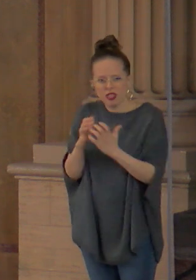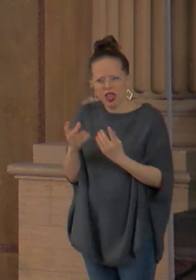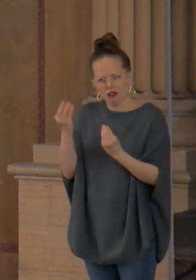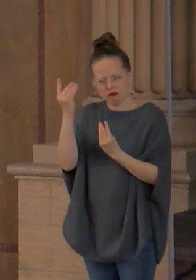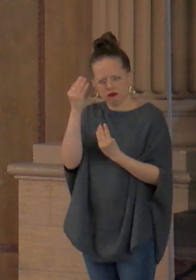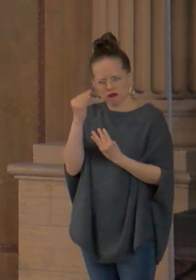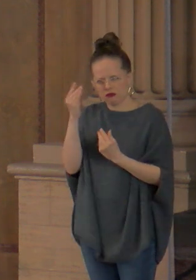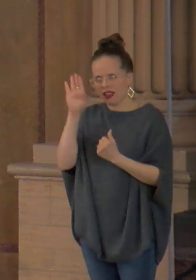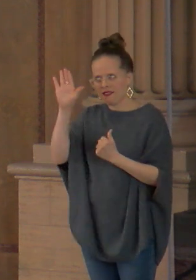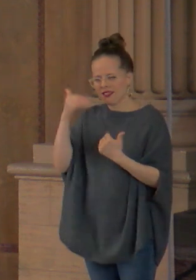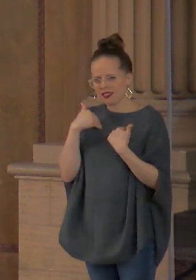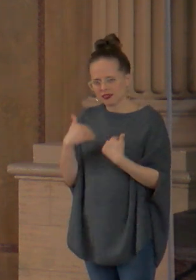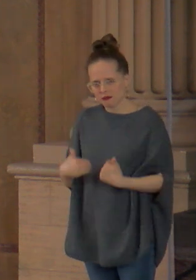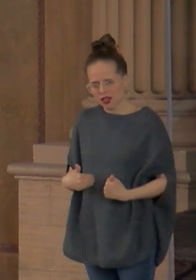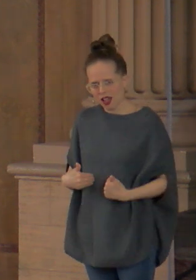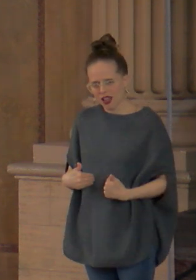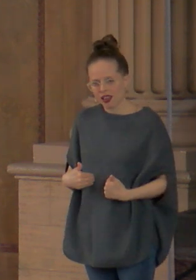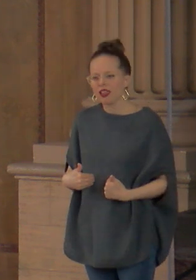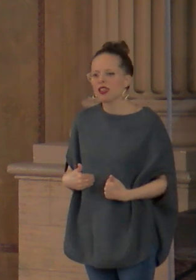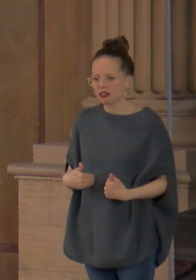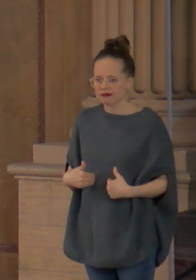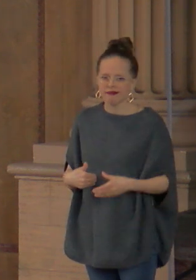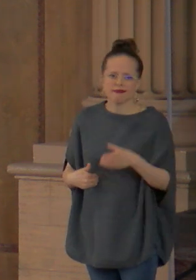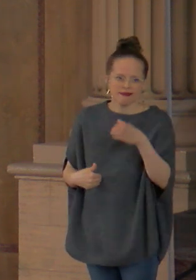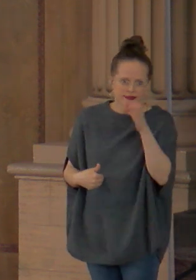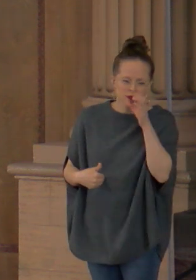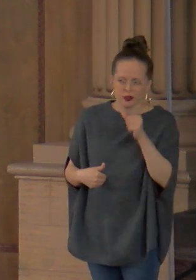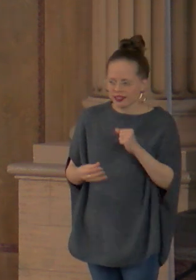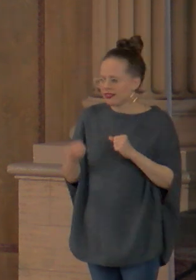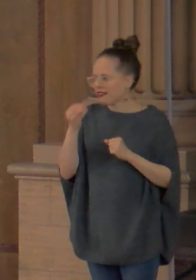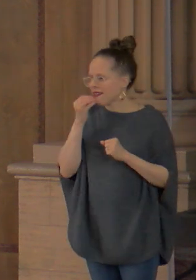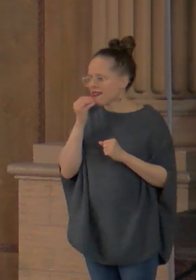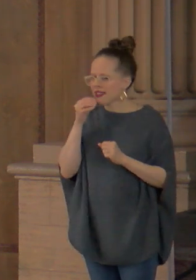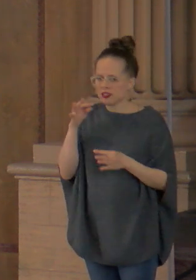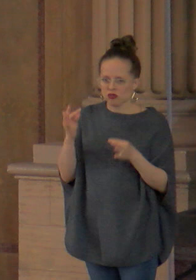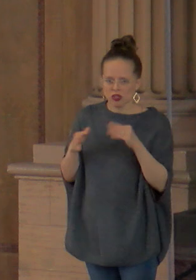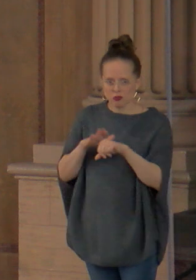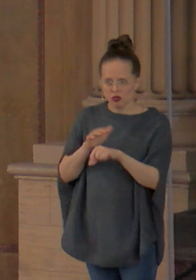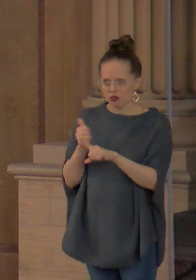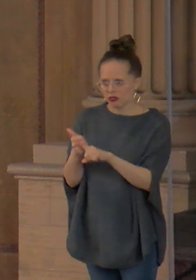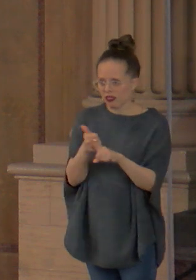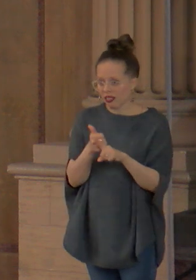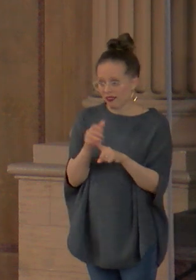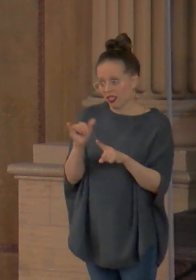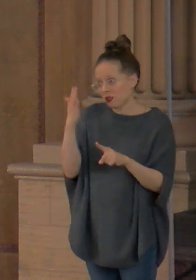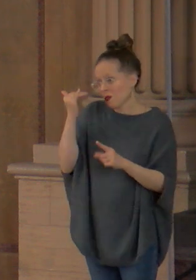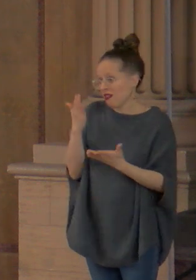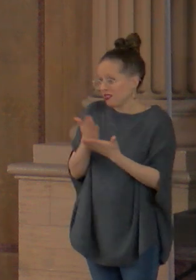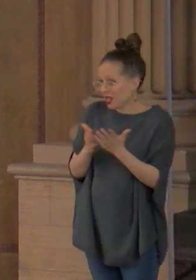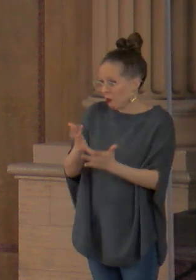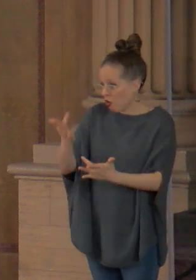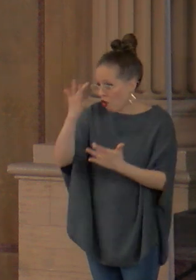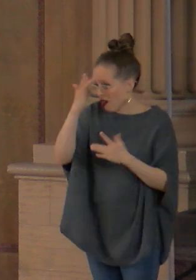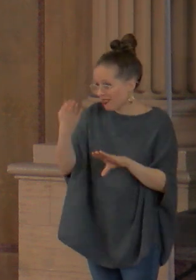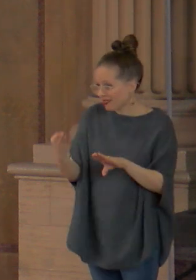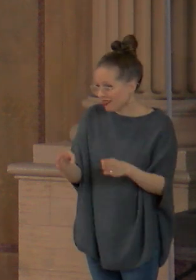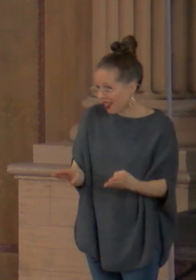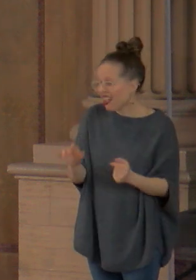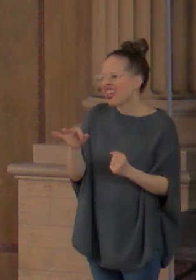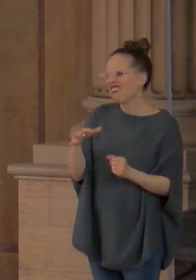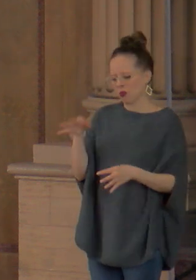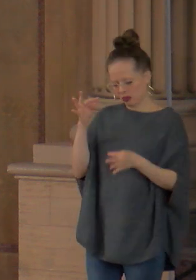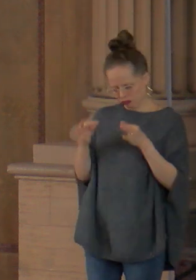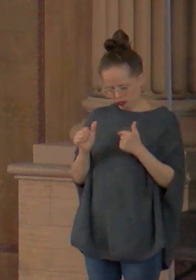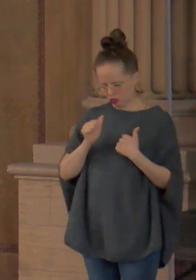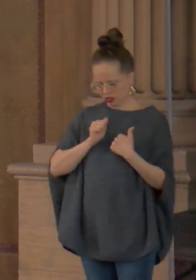eats and drinks judgment on himself. That's why many of you are weak and ill and some have died. But if we judged ourselves truly, we would